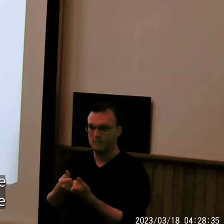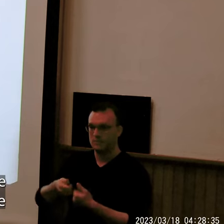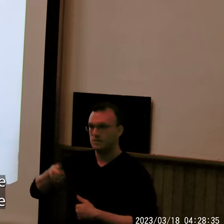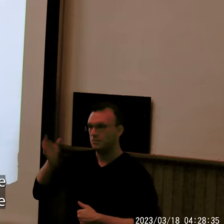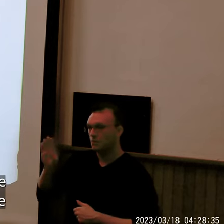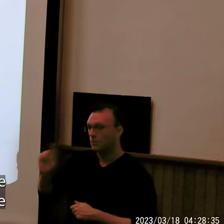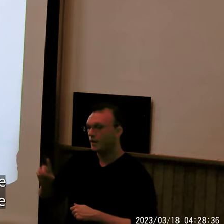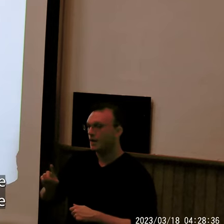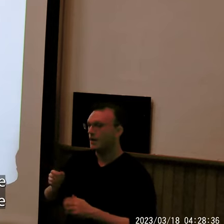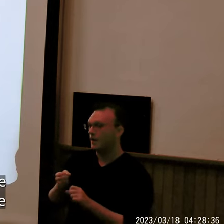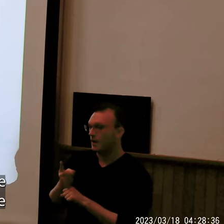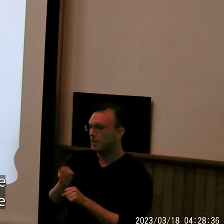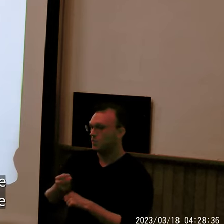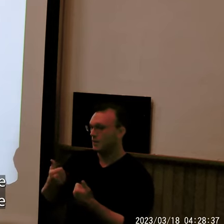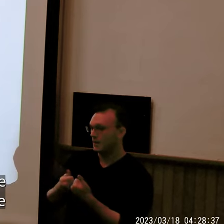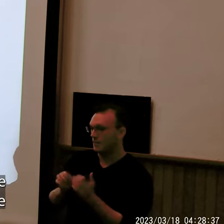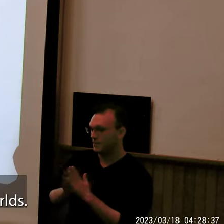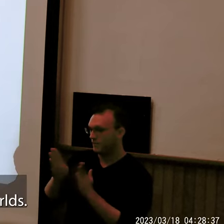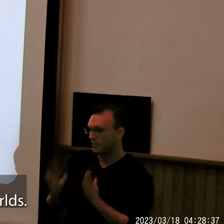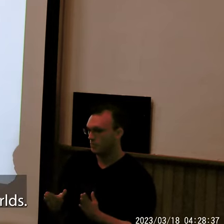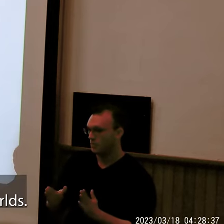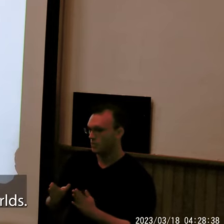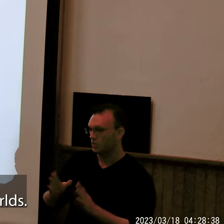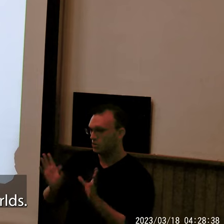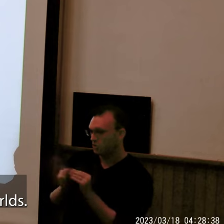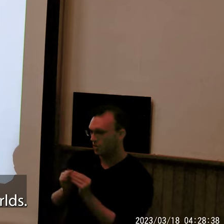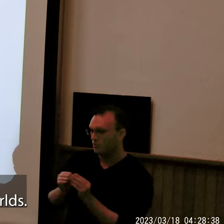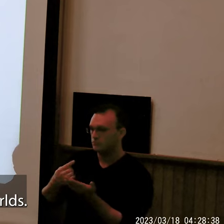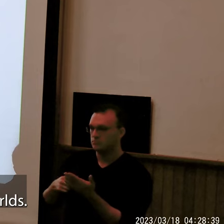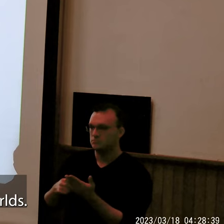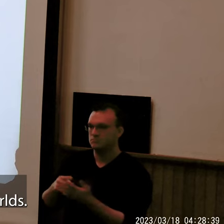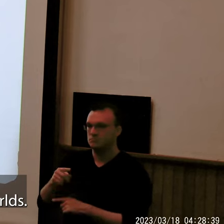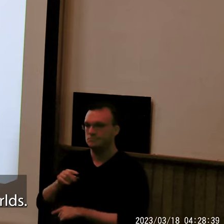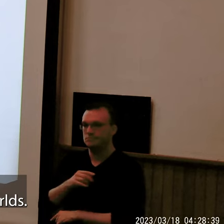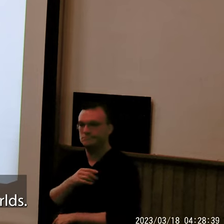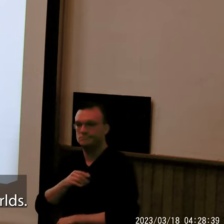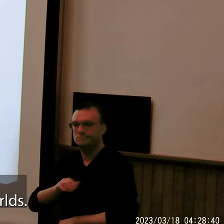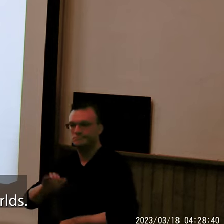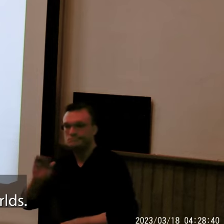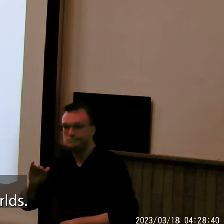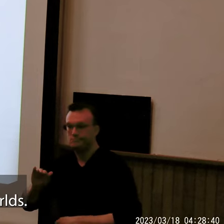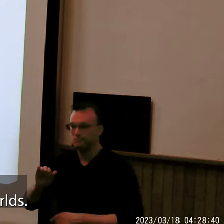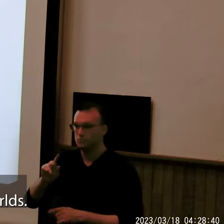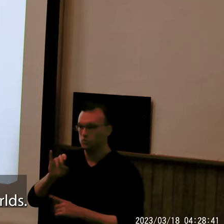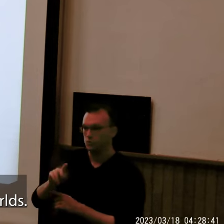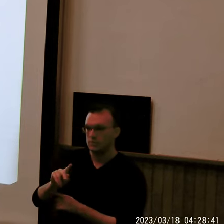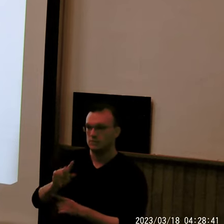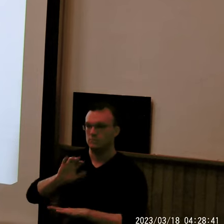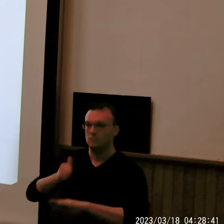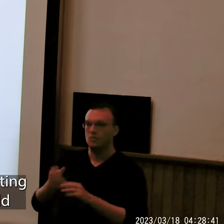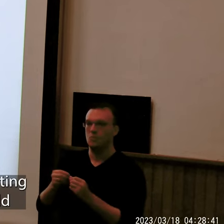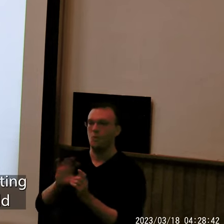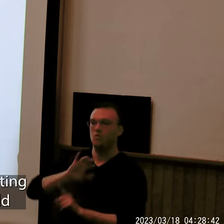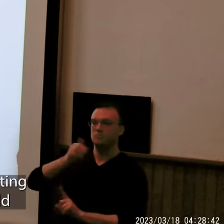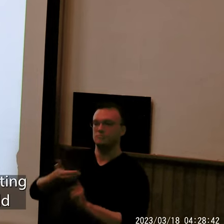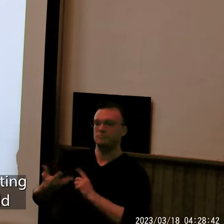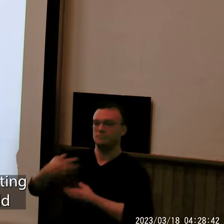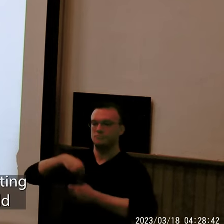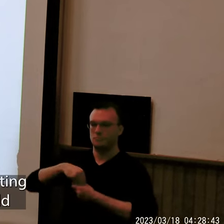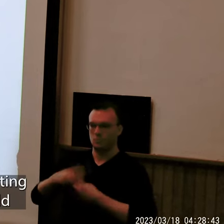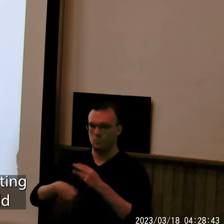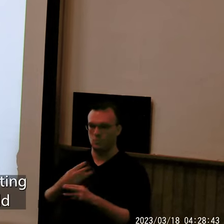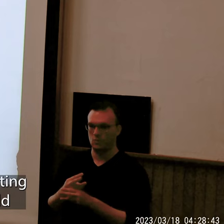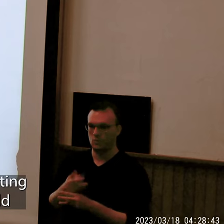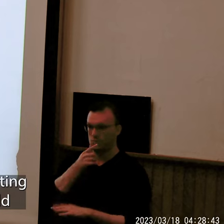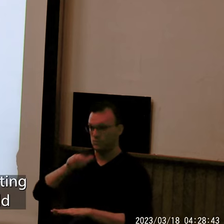like the annual Game Developers Conference promise tips and tricks for building more realistic or immersive worlds. Game creators